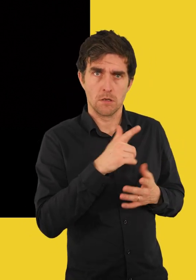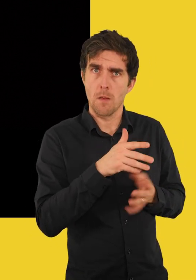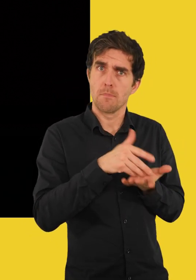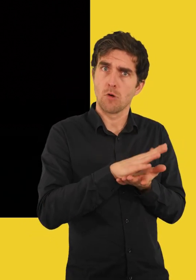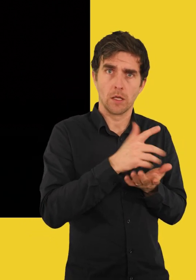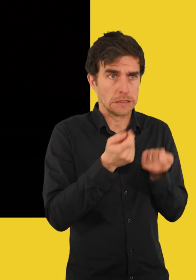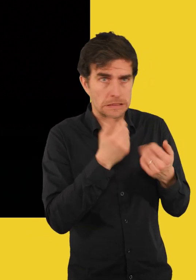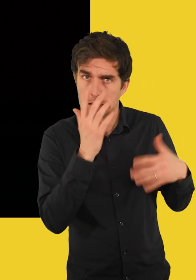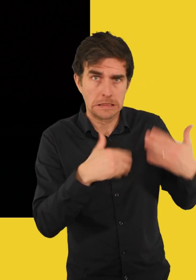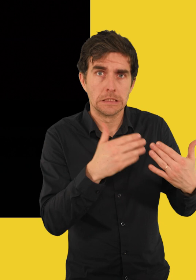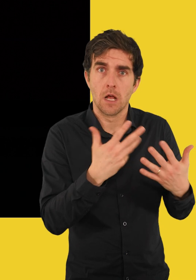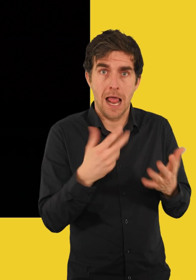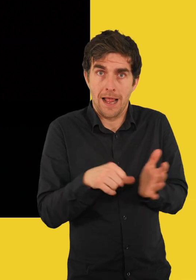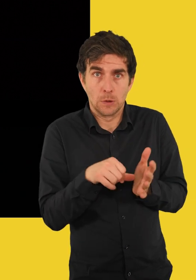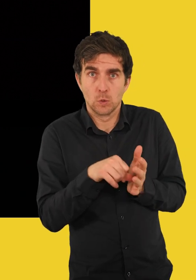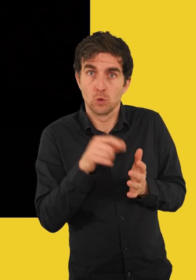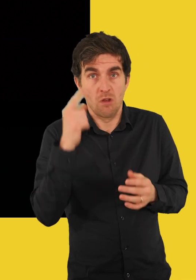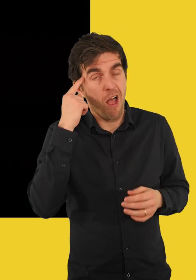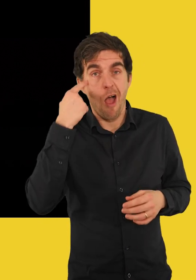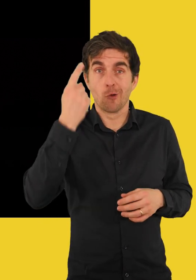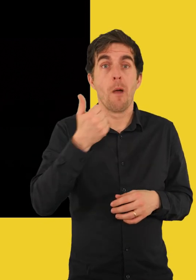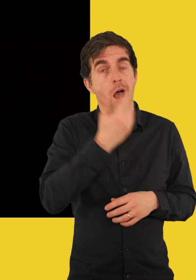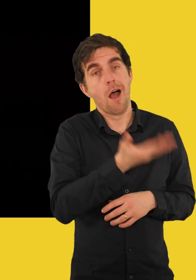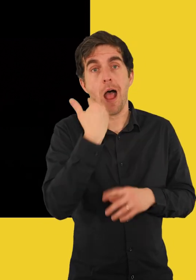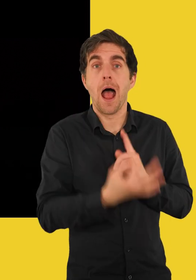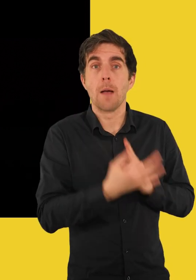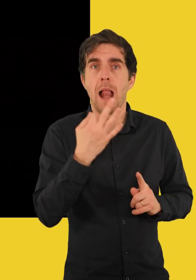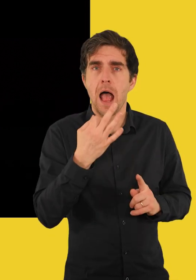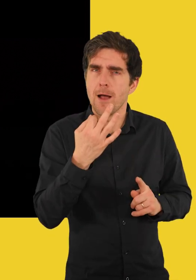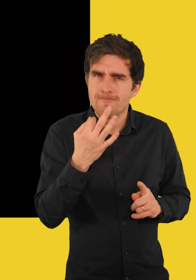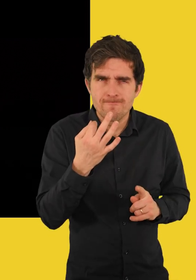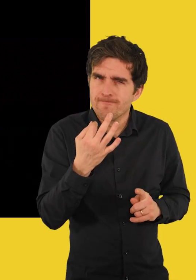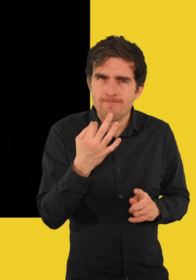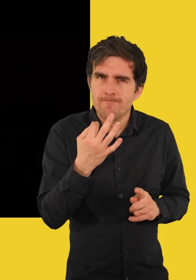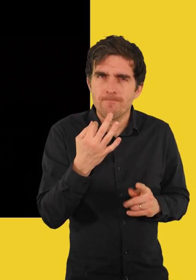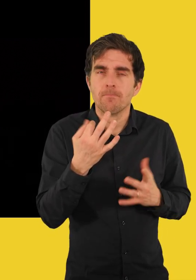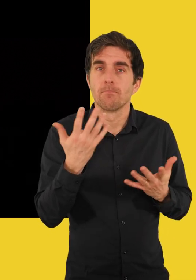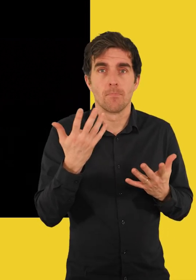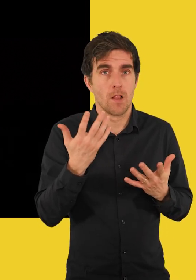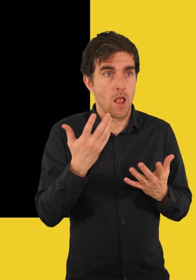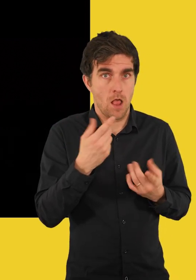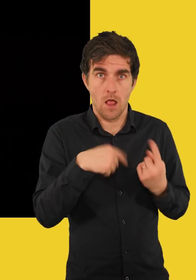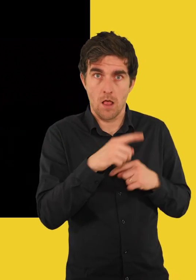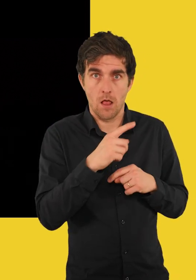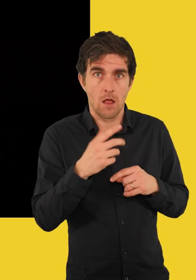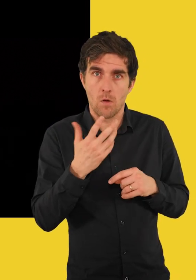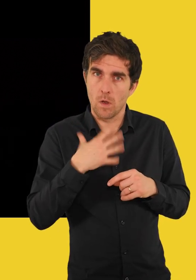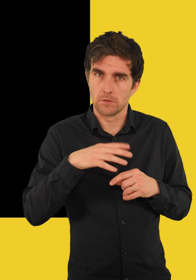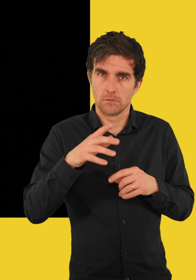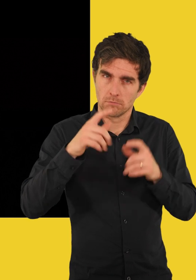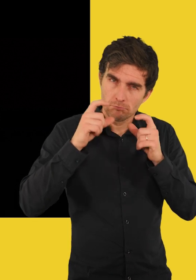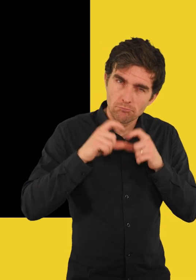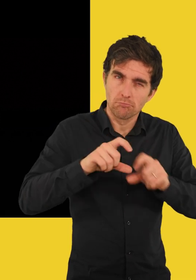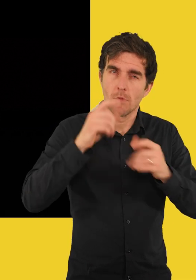initiative, then there is an issue in who you are assuming is applying. If there aren't any marginalised folks in